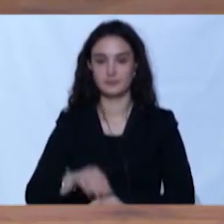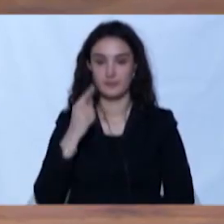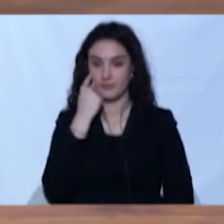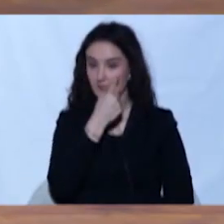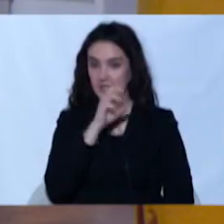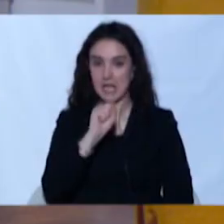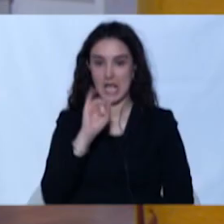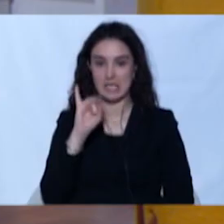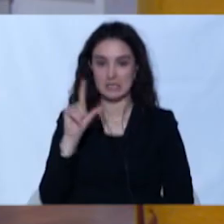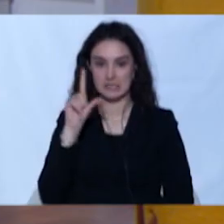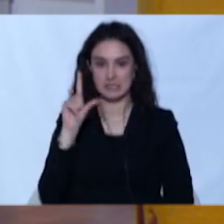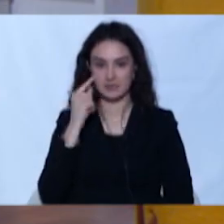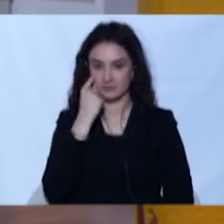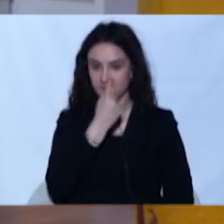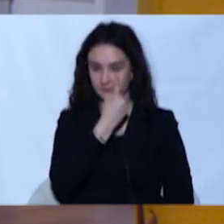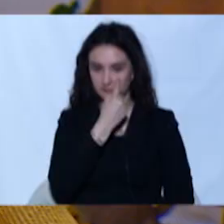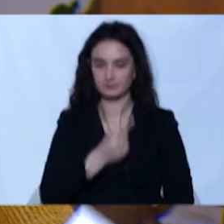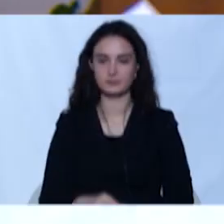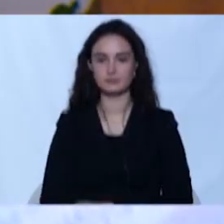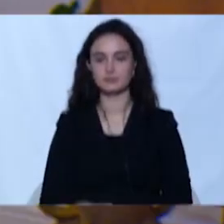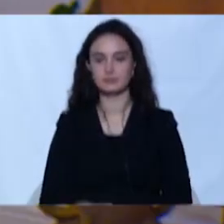Eyes. Eyes.